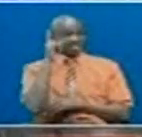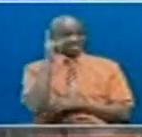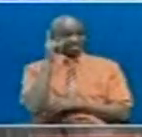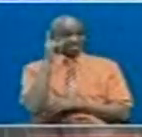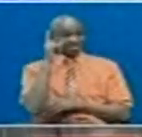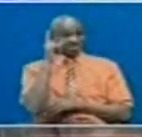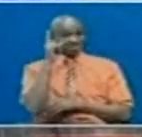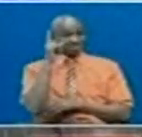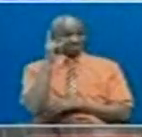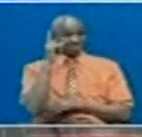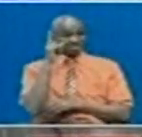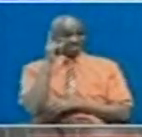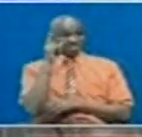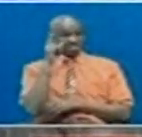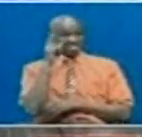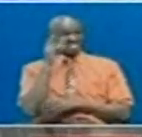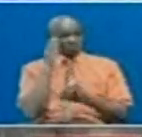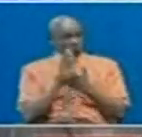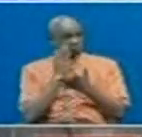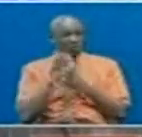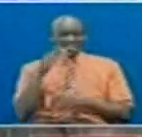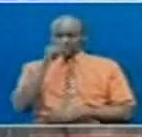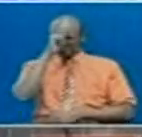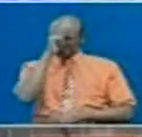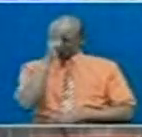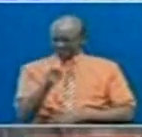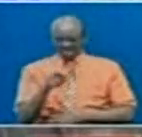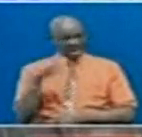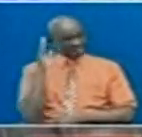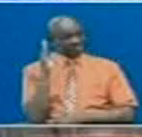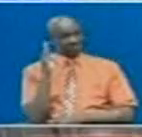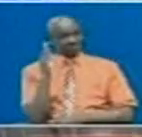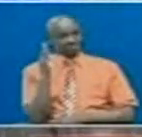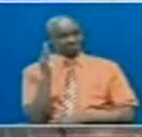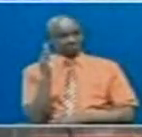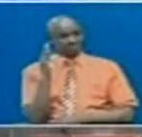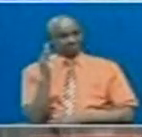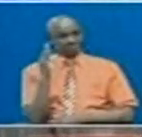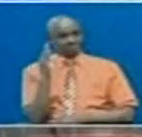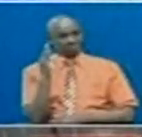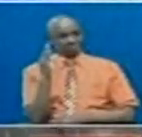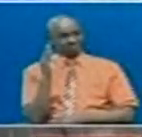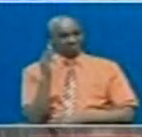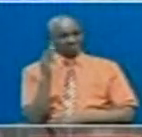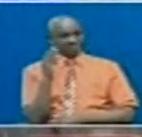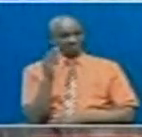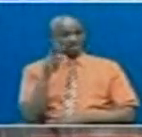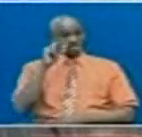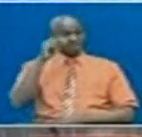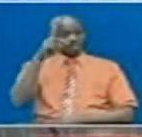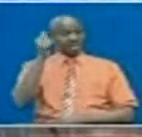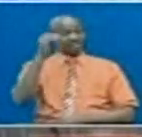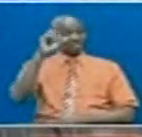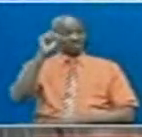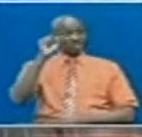despite our greatest respect for General Nkaiseri,